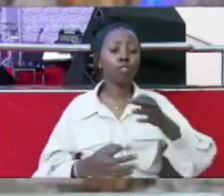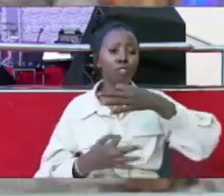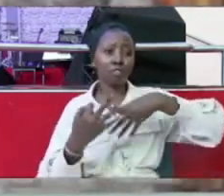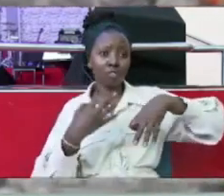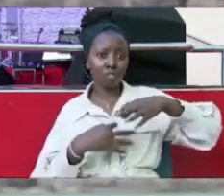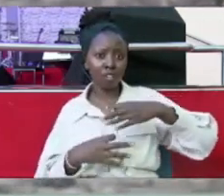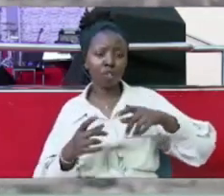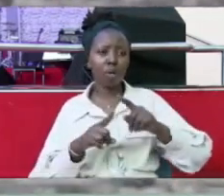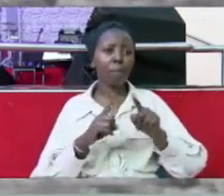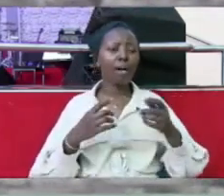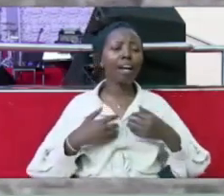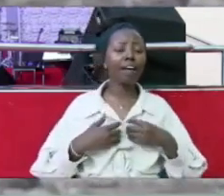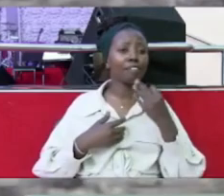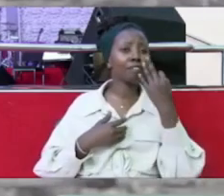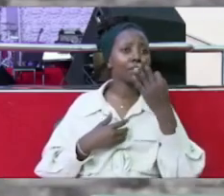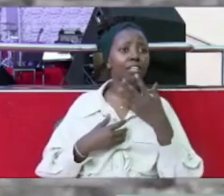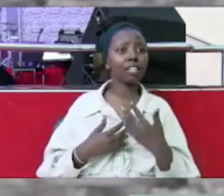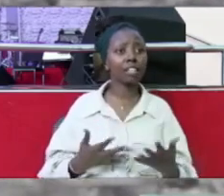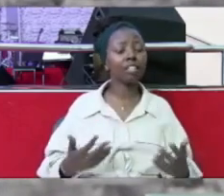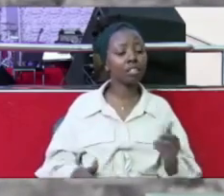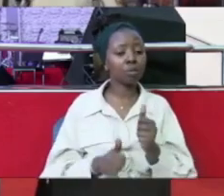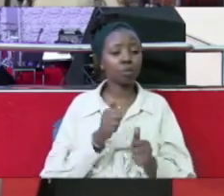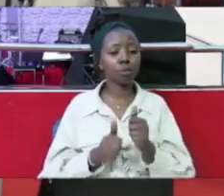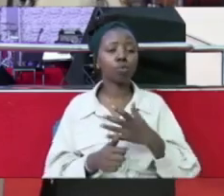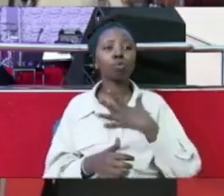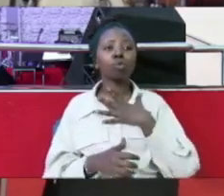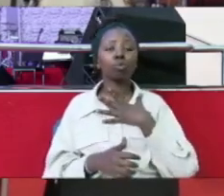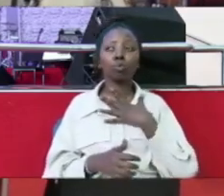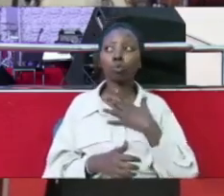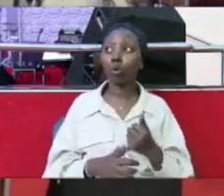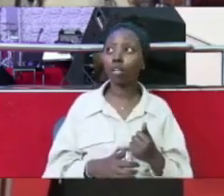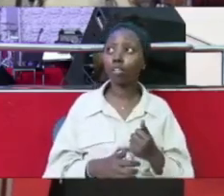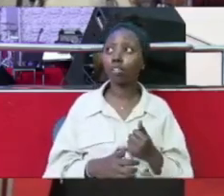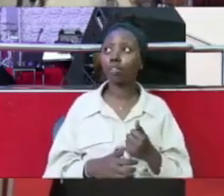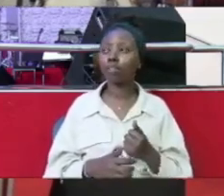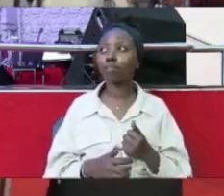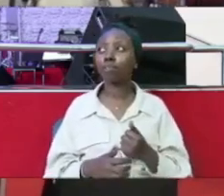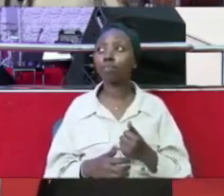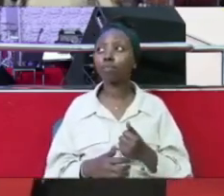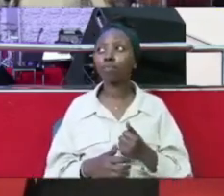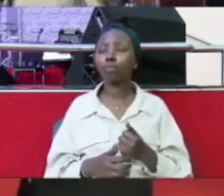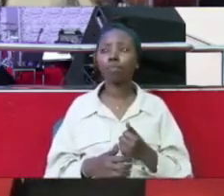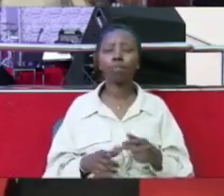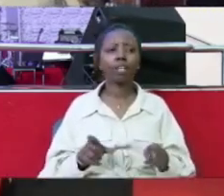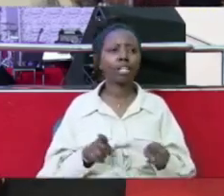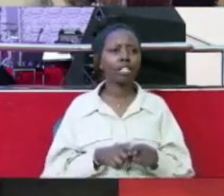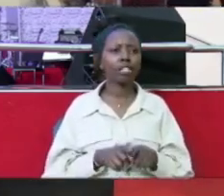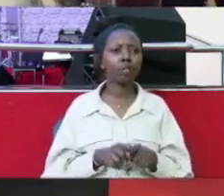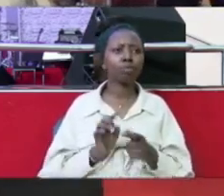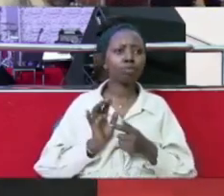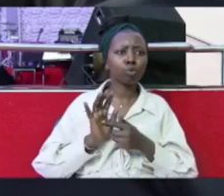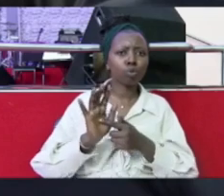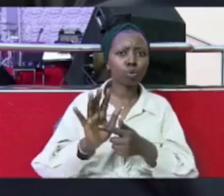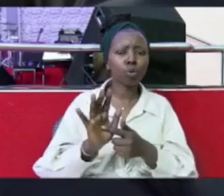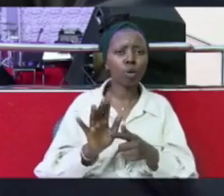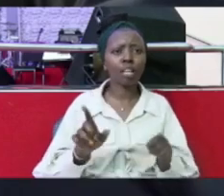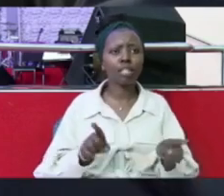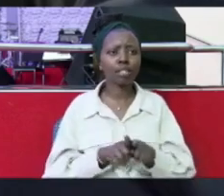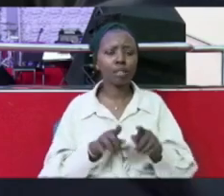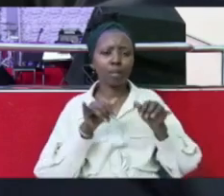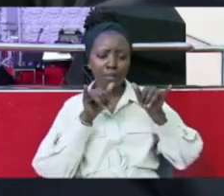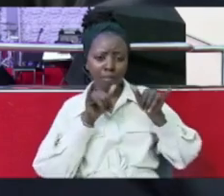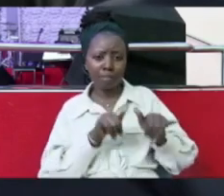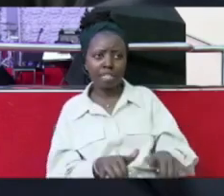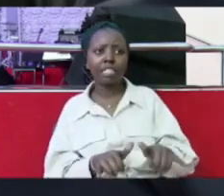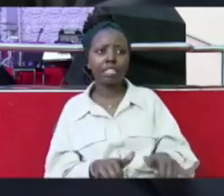three things that we need. Lakini kuna vitu vitatu tunahitaji. To establish and sustain fellowship. Ili tuweze